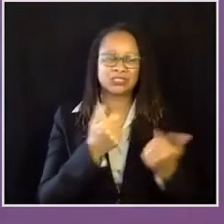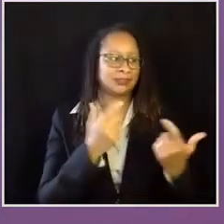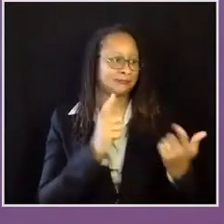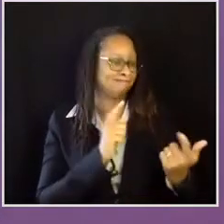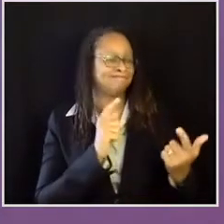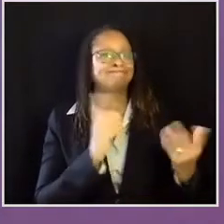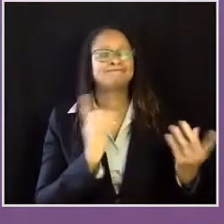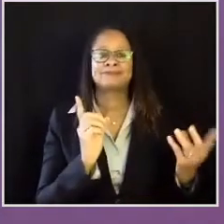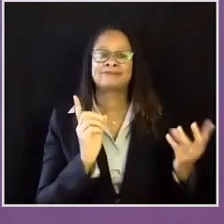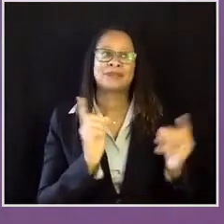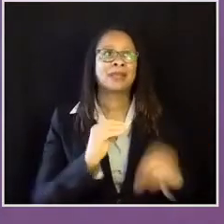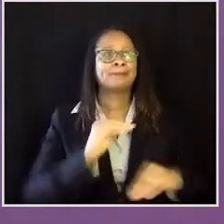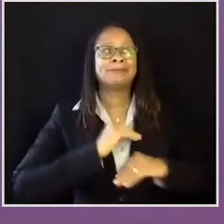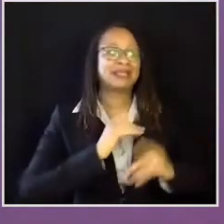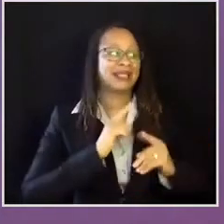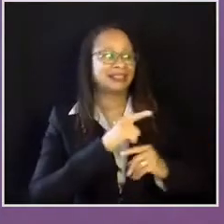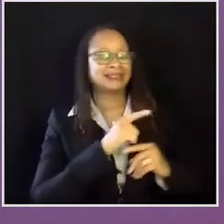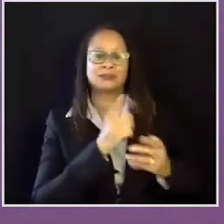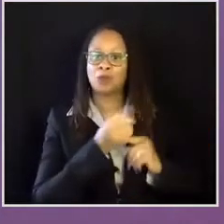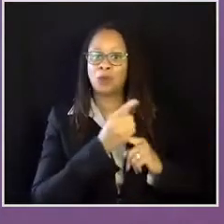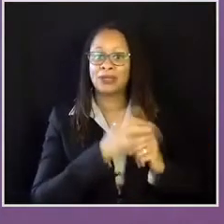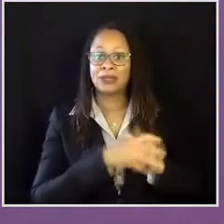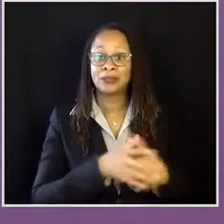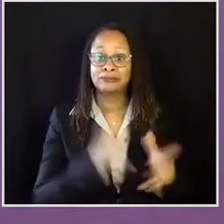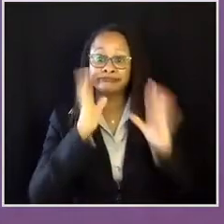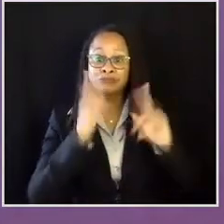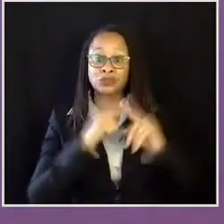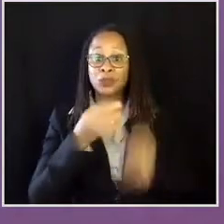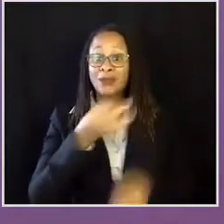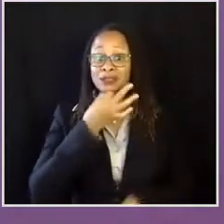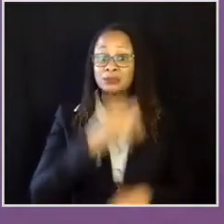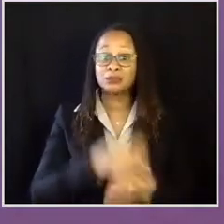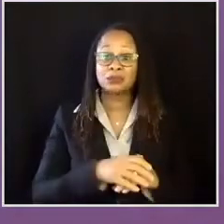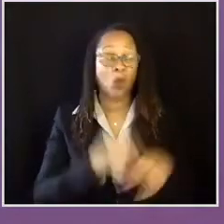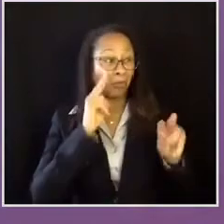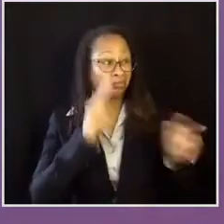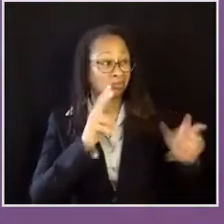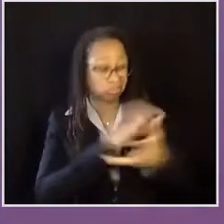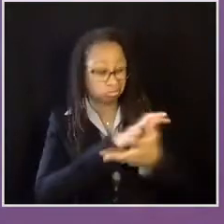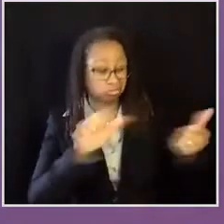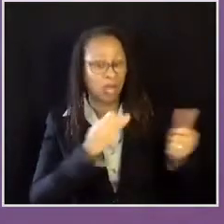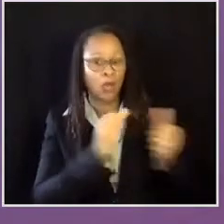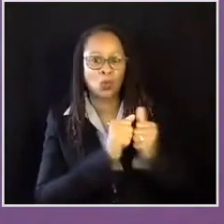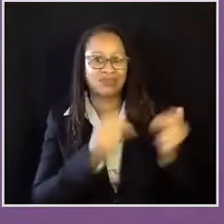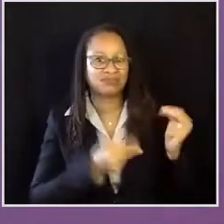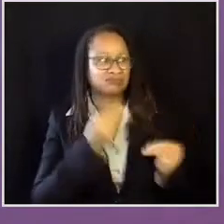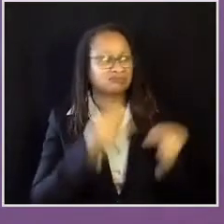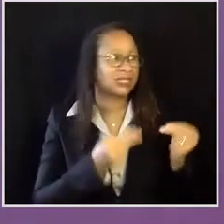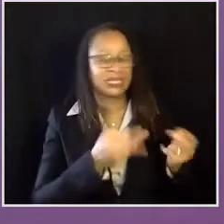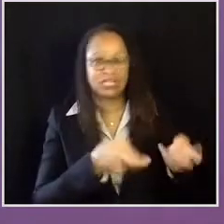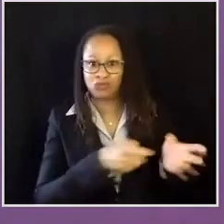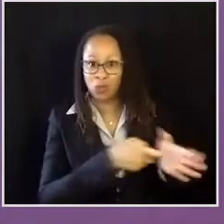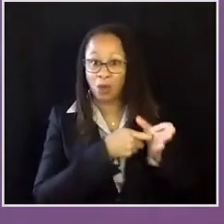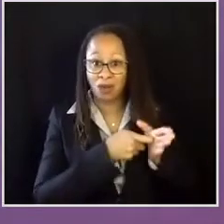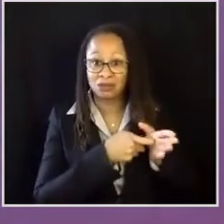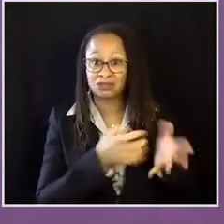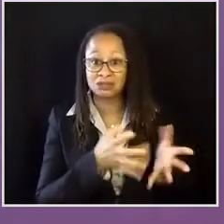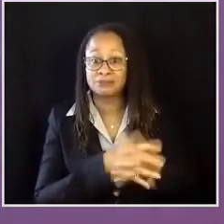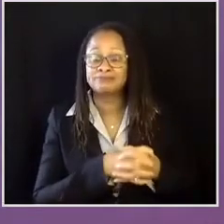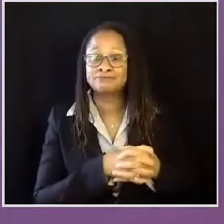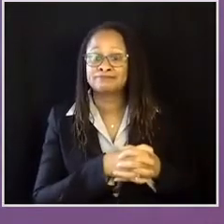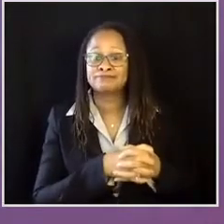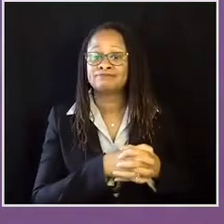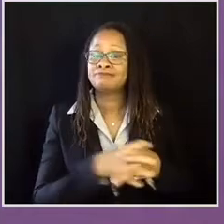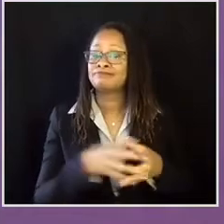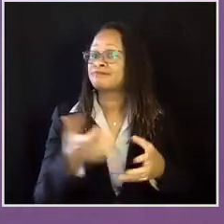to the experts or treat this disaster with the urgency it demands, as any president